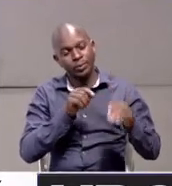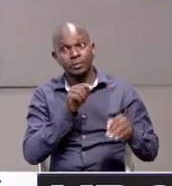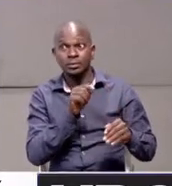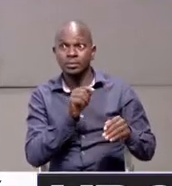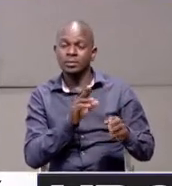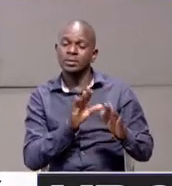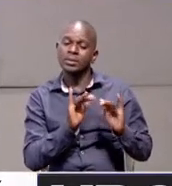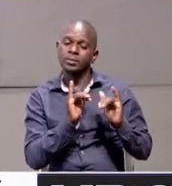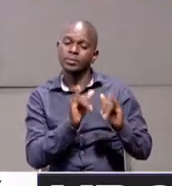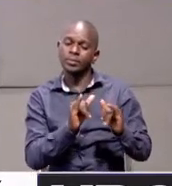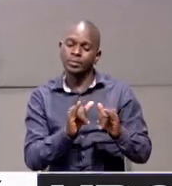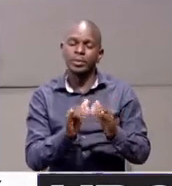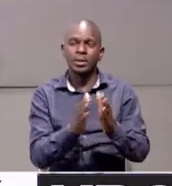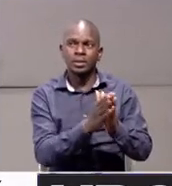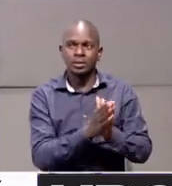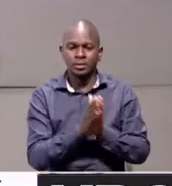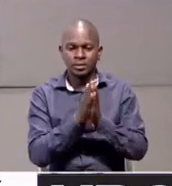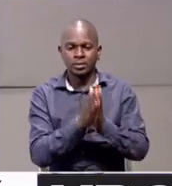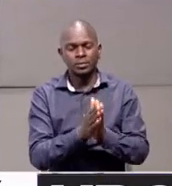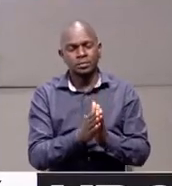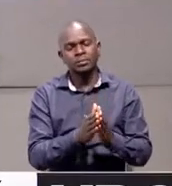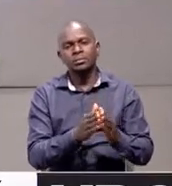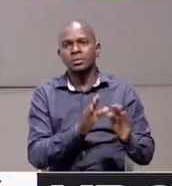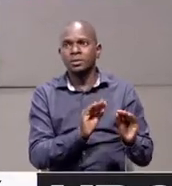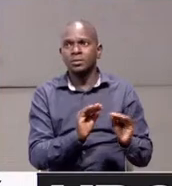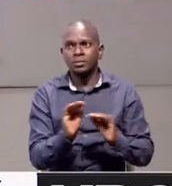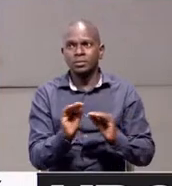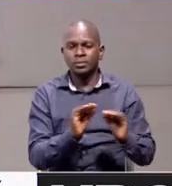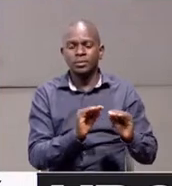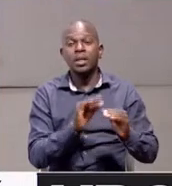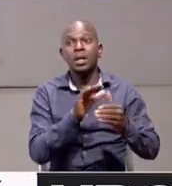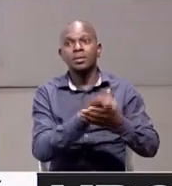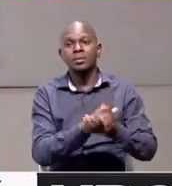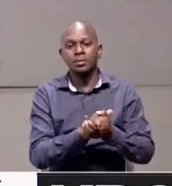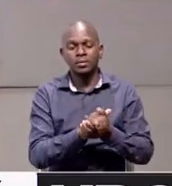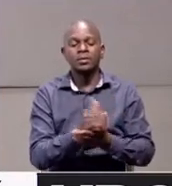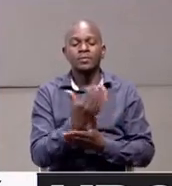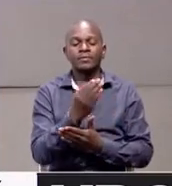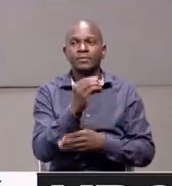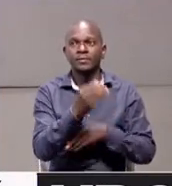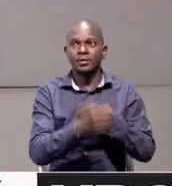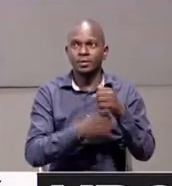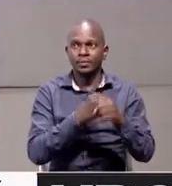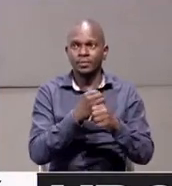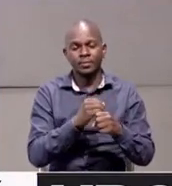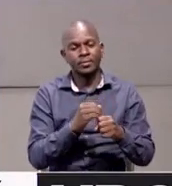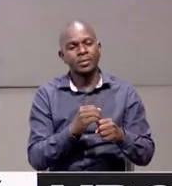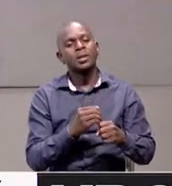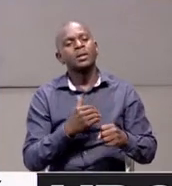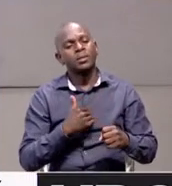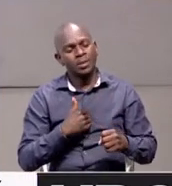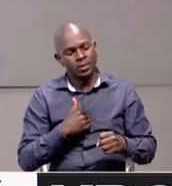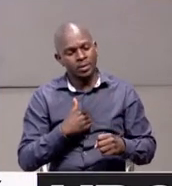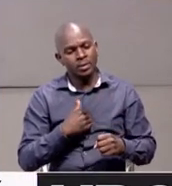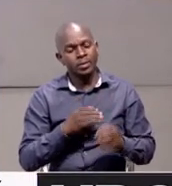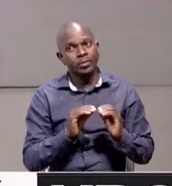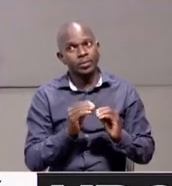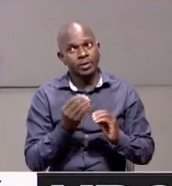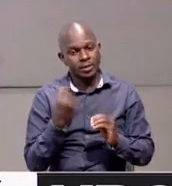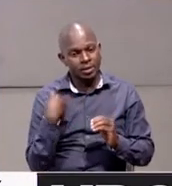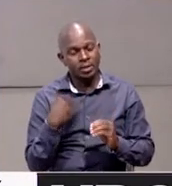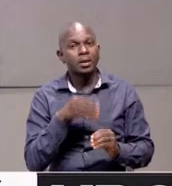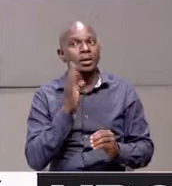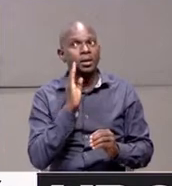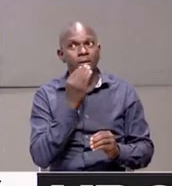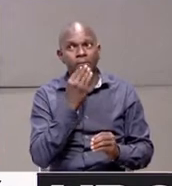for standing together despite ups and downs in their marriage for 50 years. For assisting my brother Mama